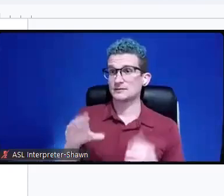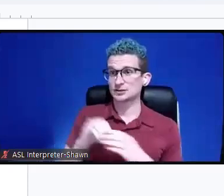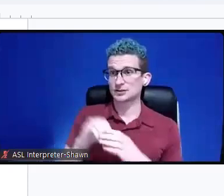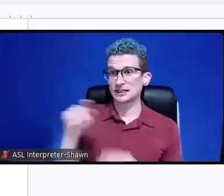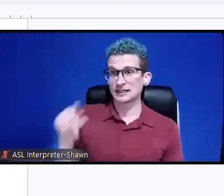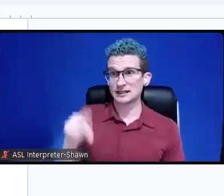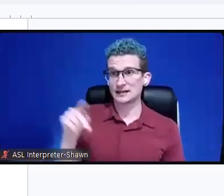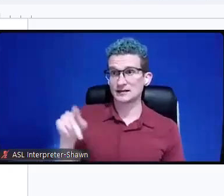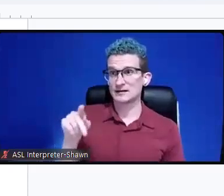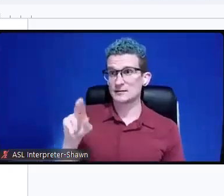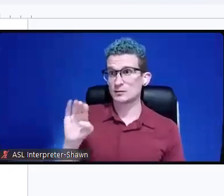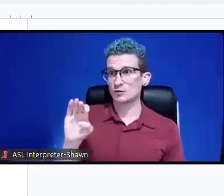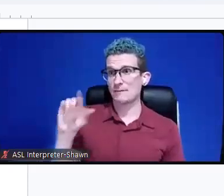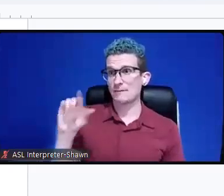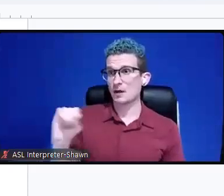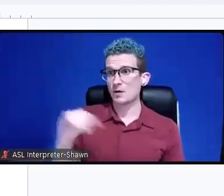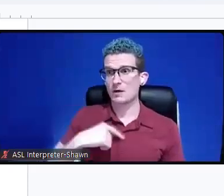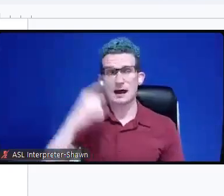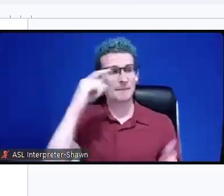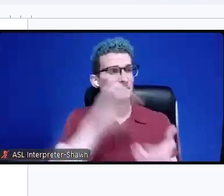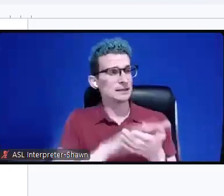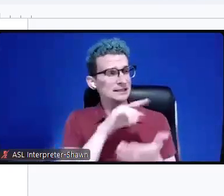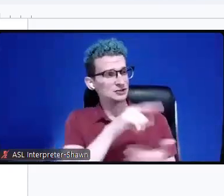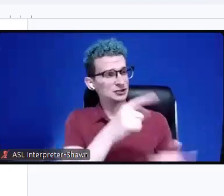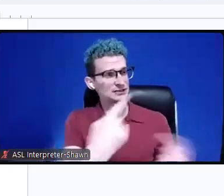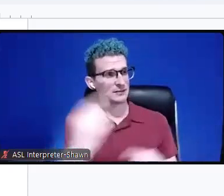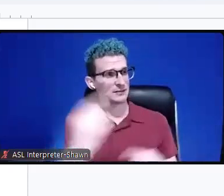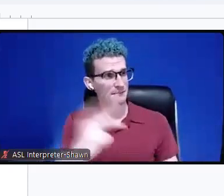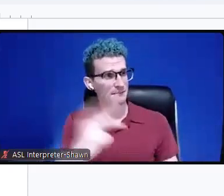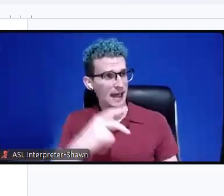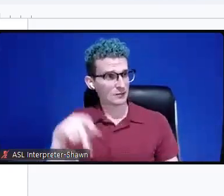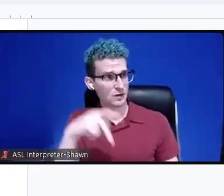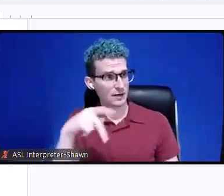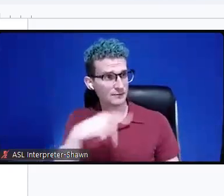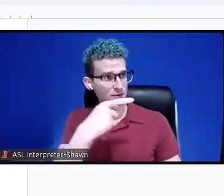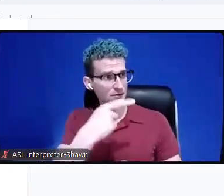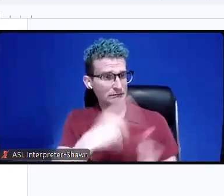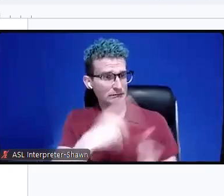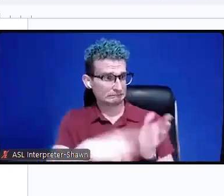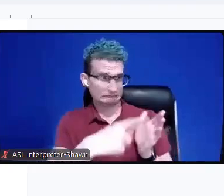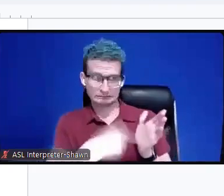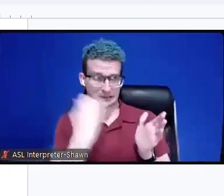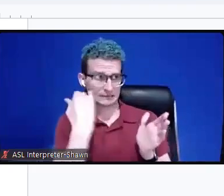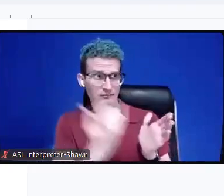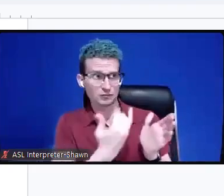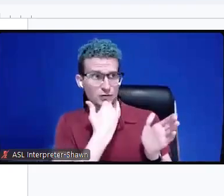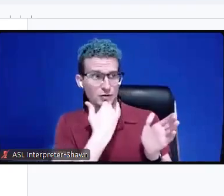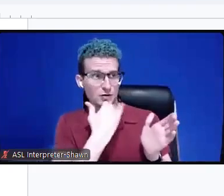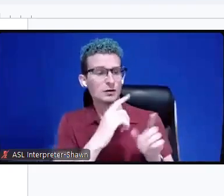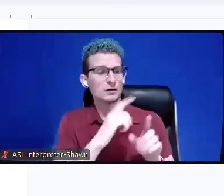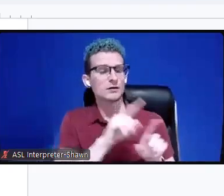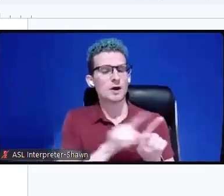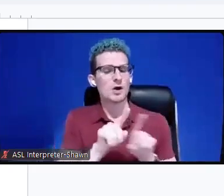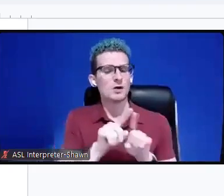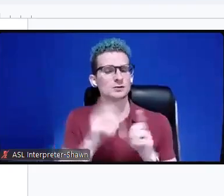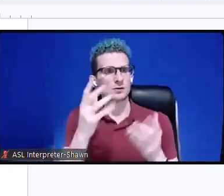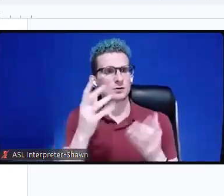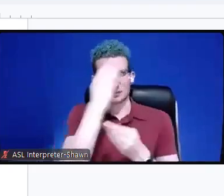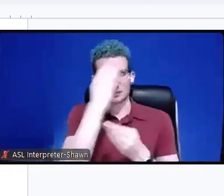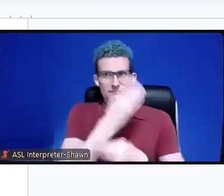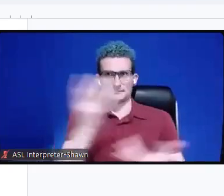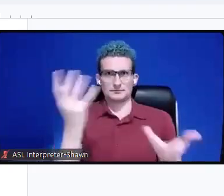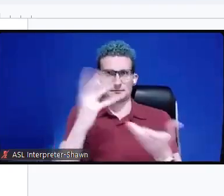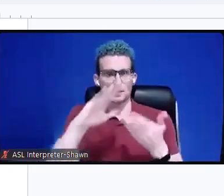to Pueblo. Correct me if I'm wrong, Megan. And I also just wanted to let everybody on the council know